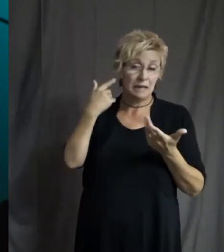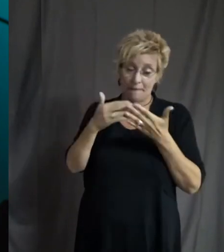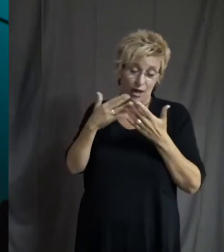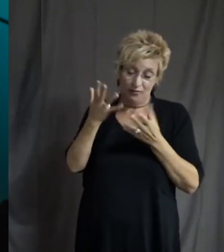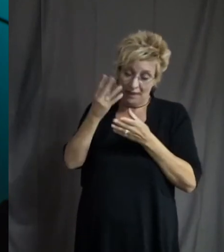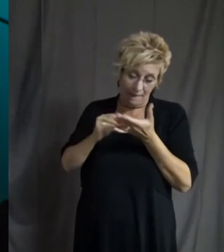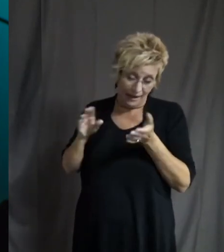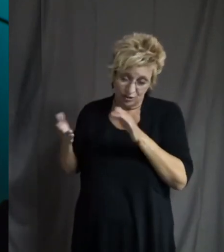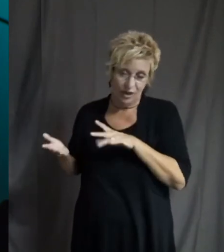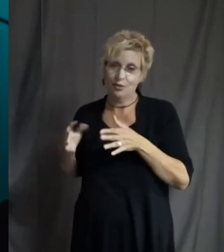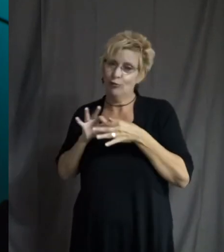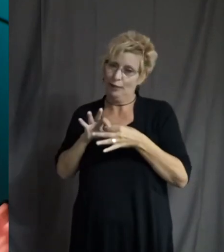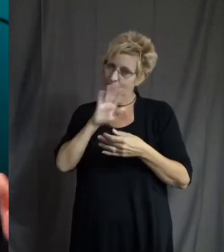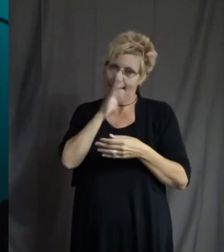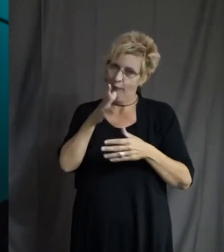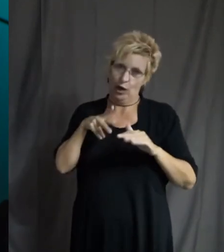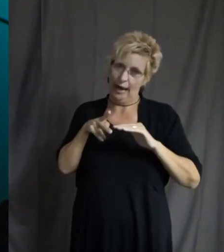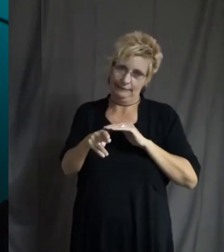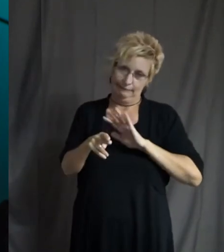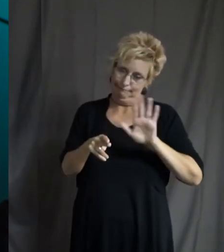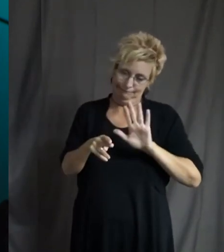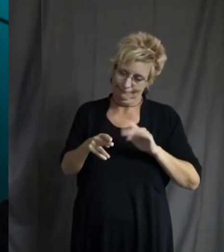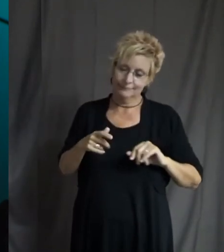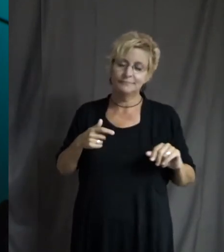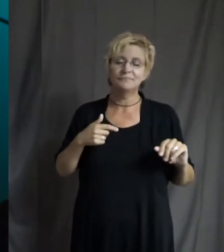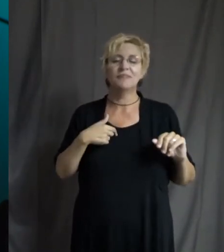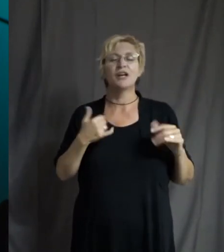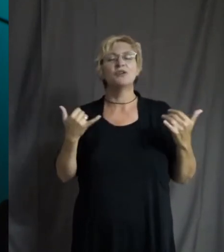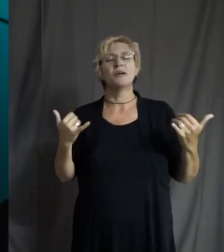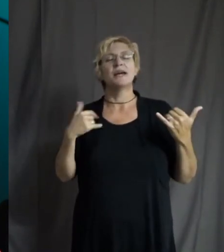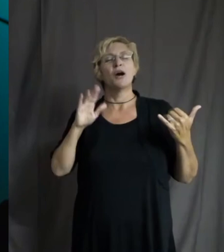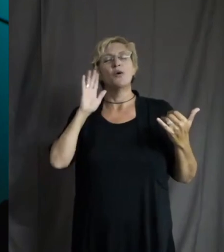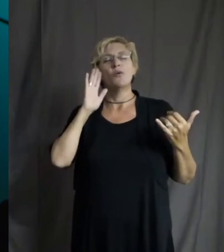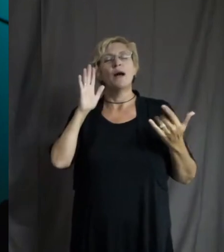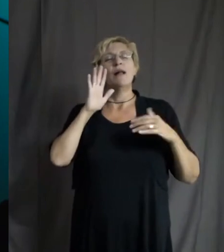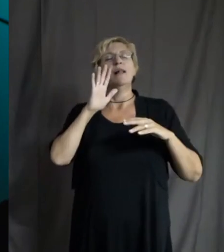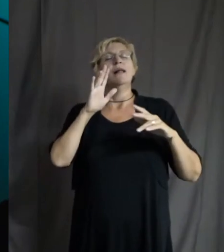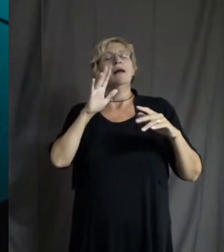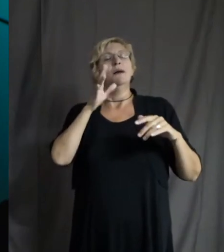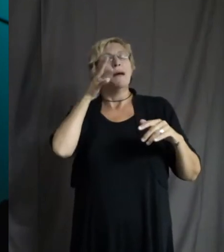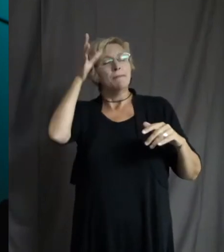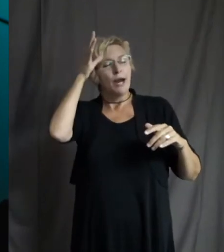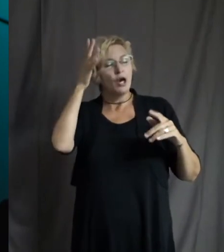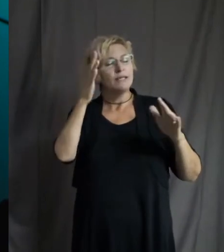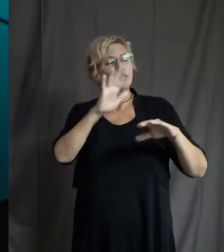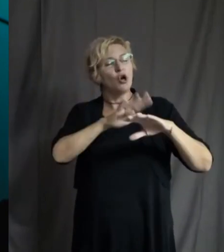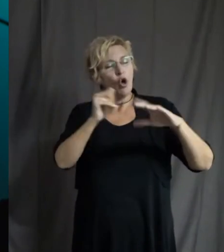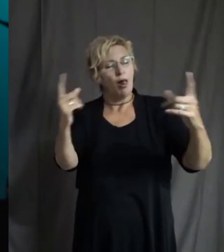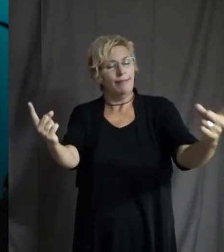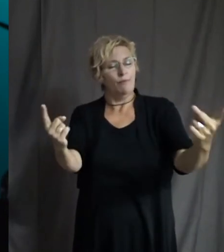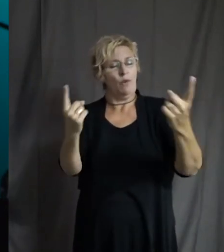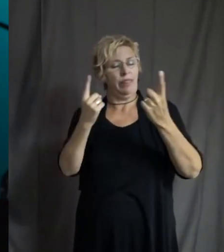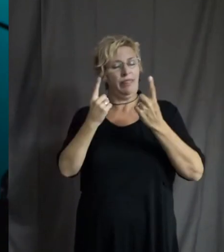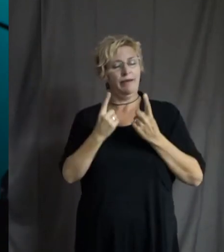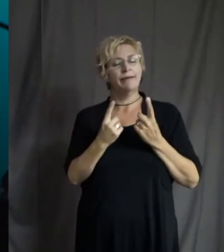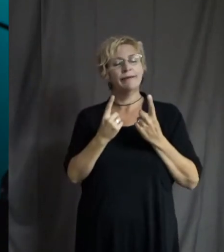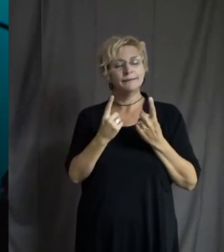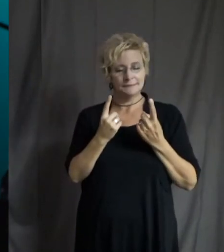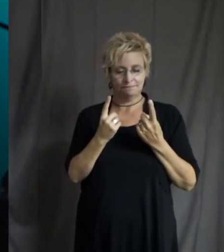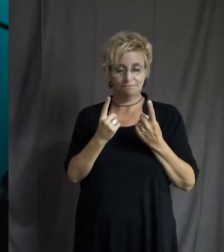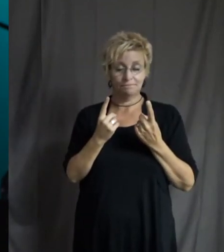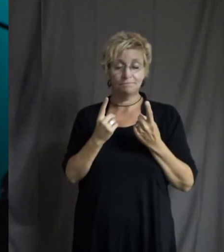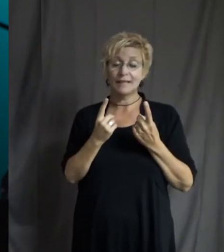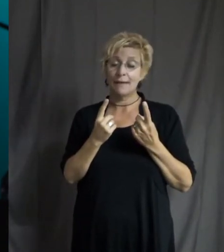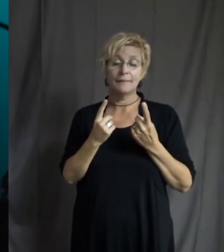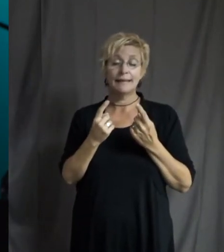may visualize a parental figure. It doesn't matter if your parents have passed on. Relationships never end. I'm going to call them